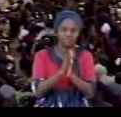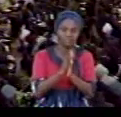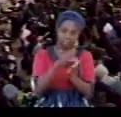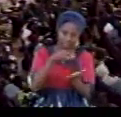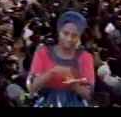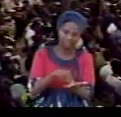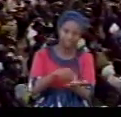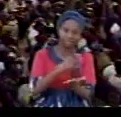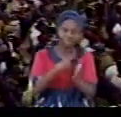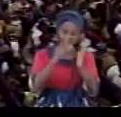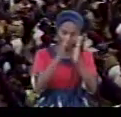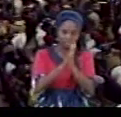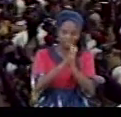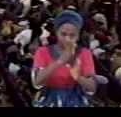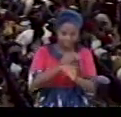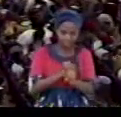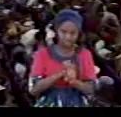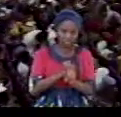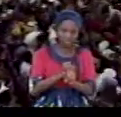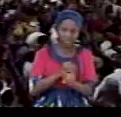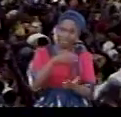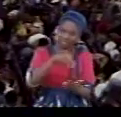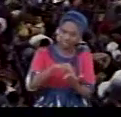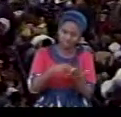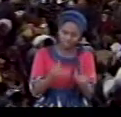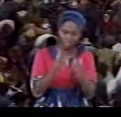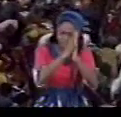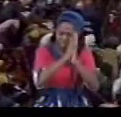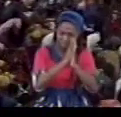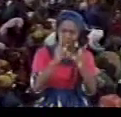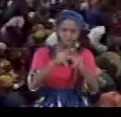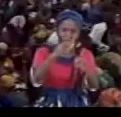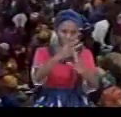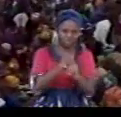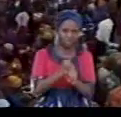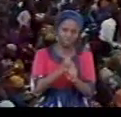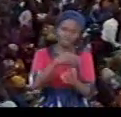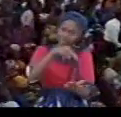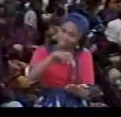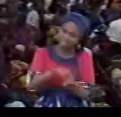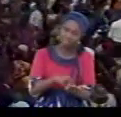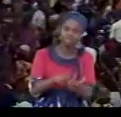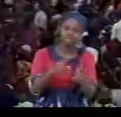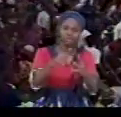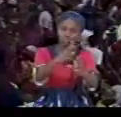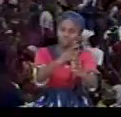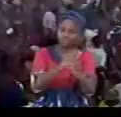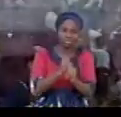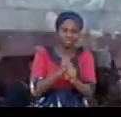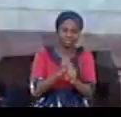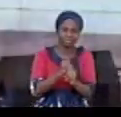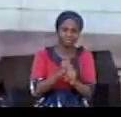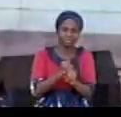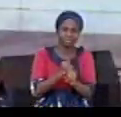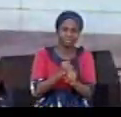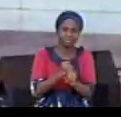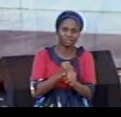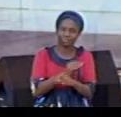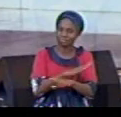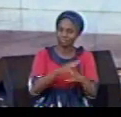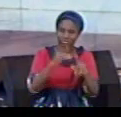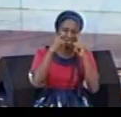and receive. Stand up and receive. Stand up and receive. Don't cry